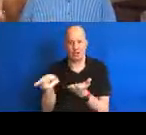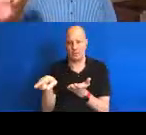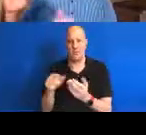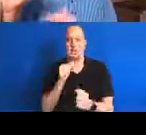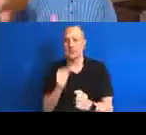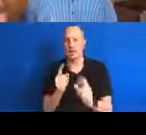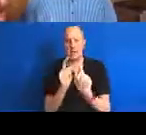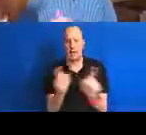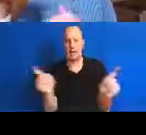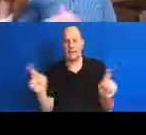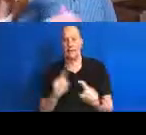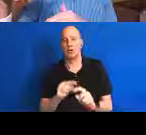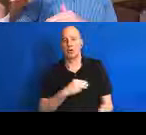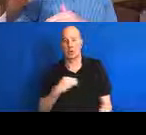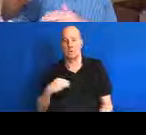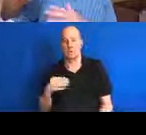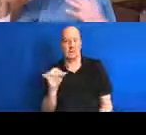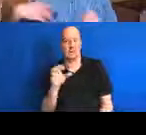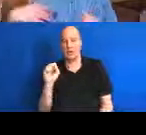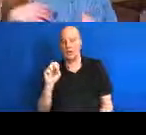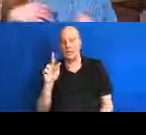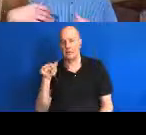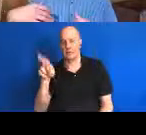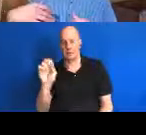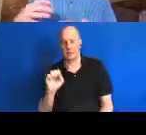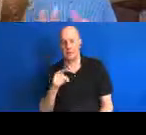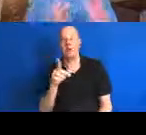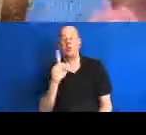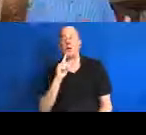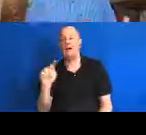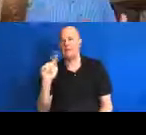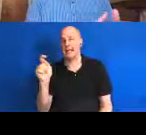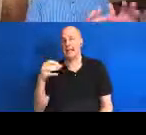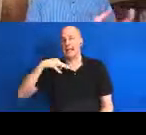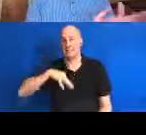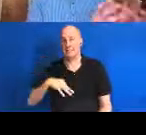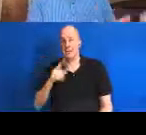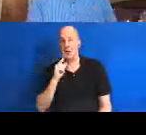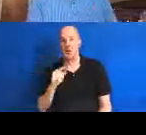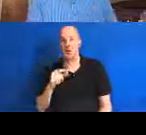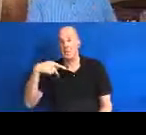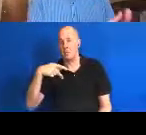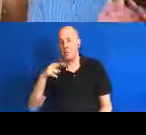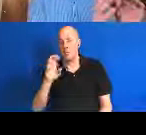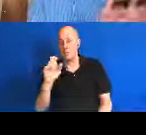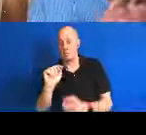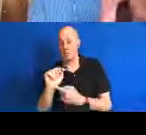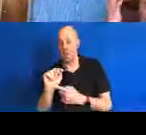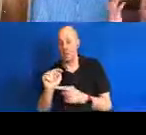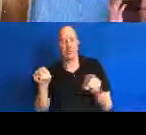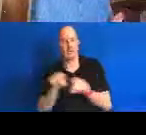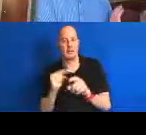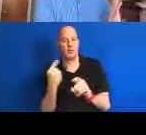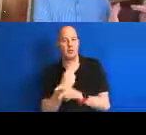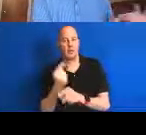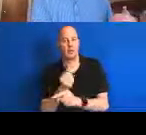members as surplus that you get the tax benefit from. So profits are taxed like regular profits because they're